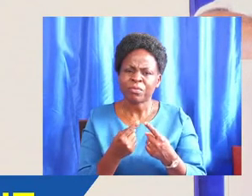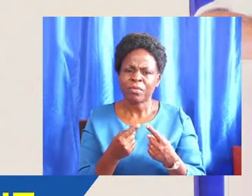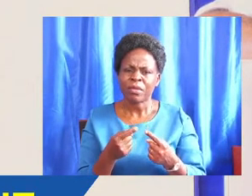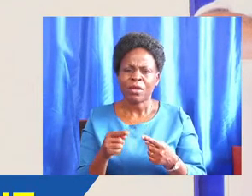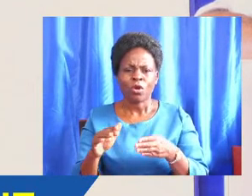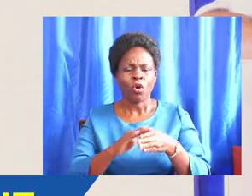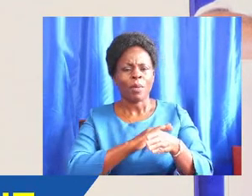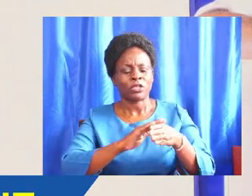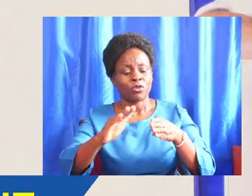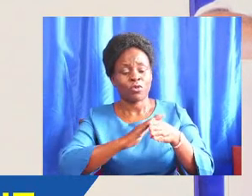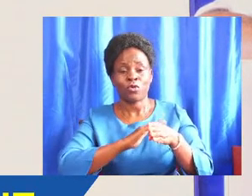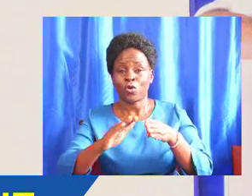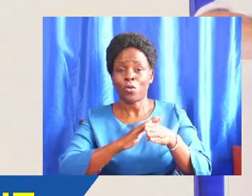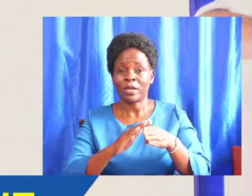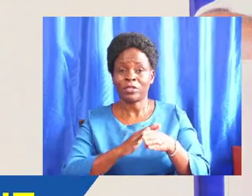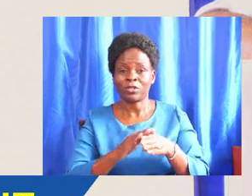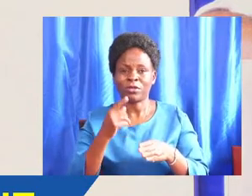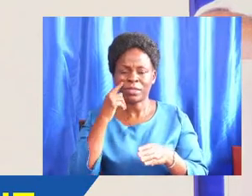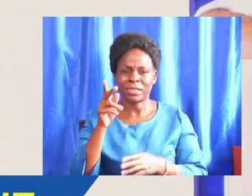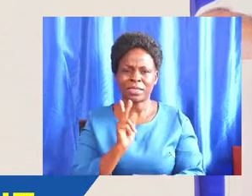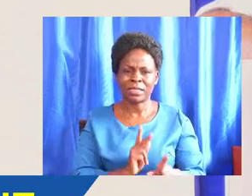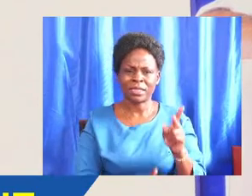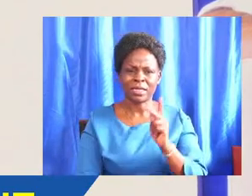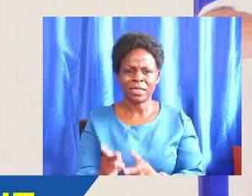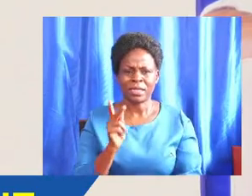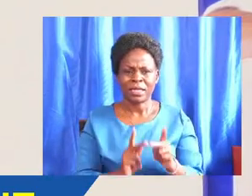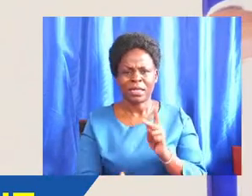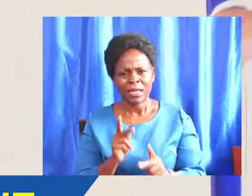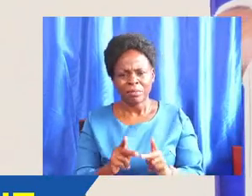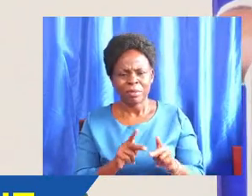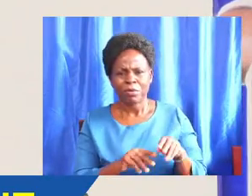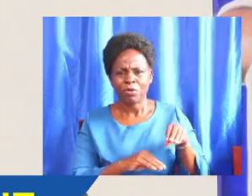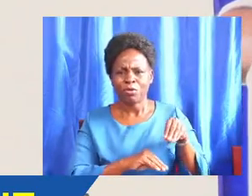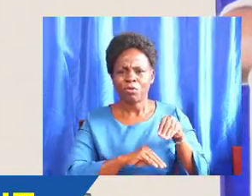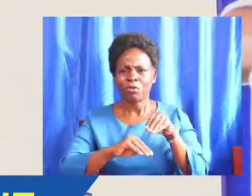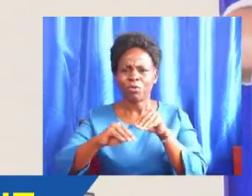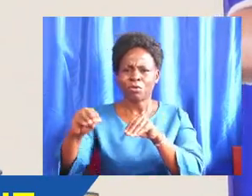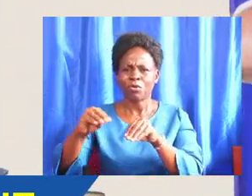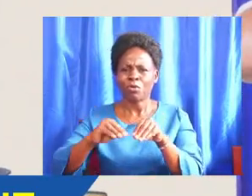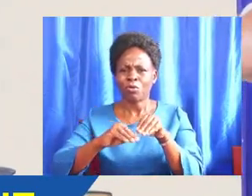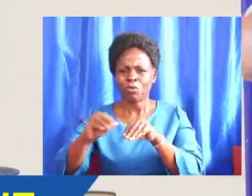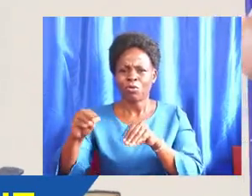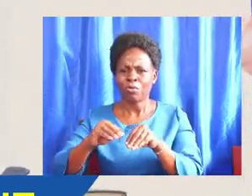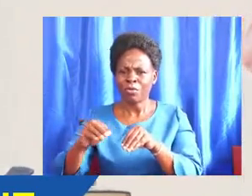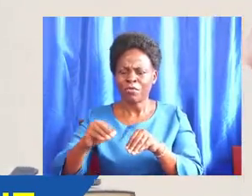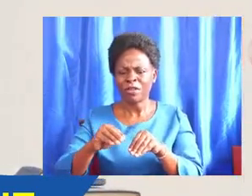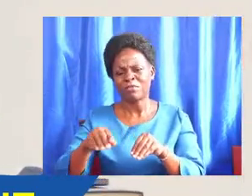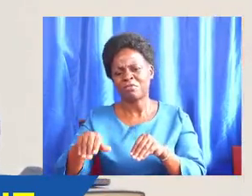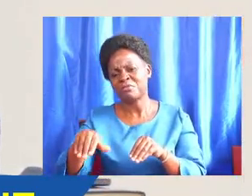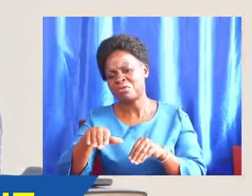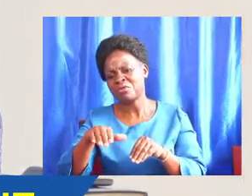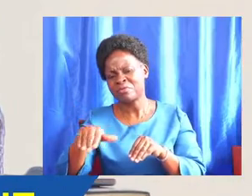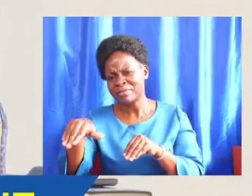commercial side, we are seeing people relocating from the CBD to the suburbs.